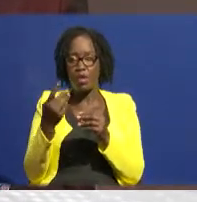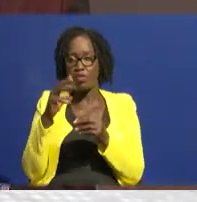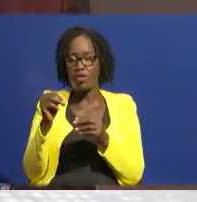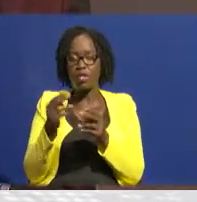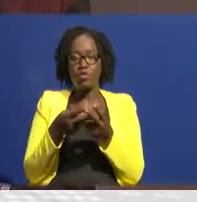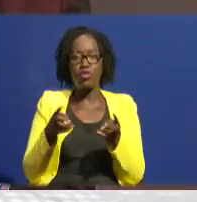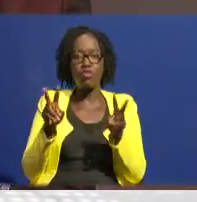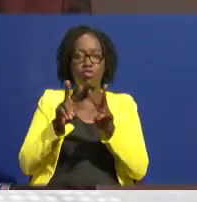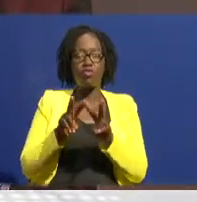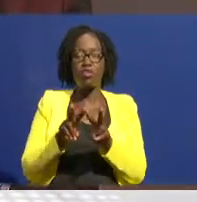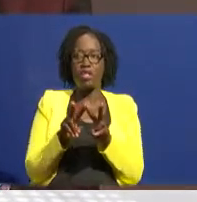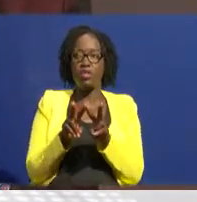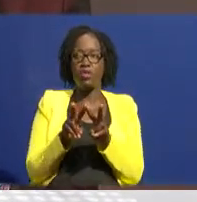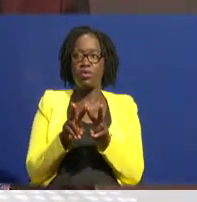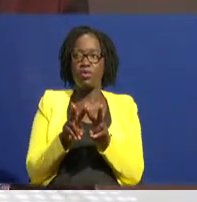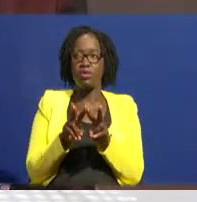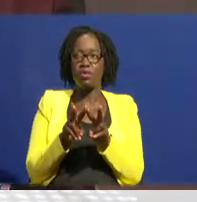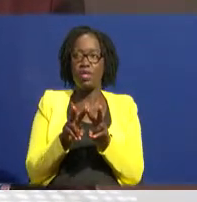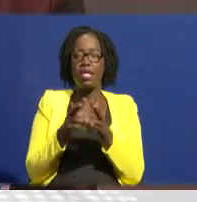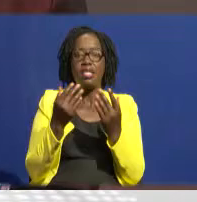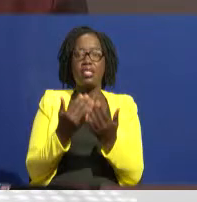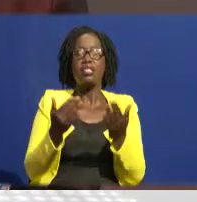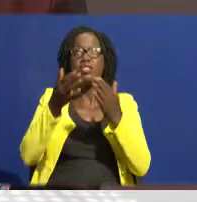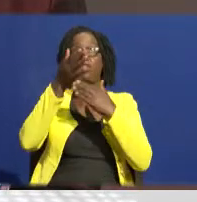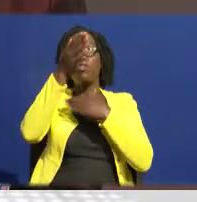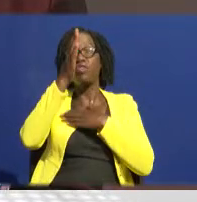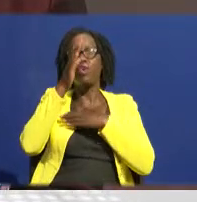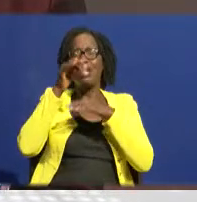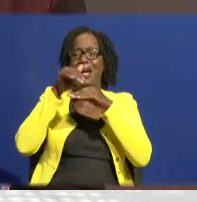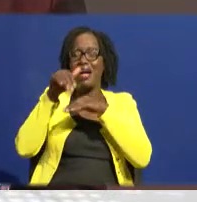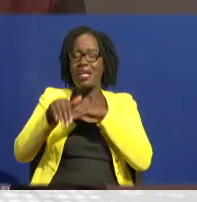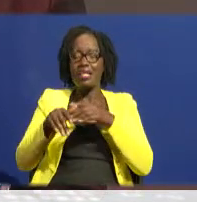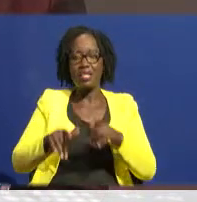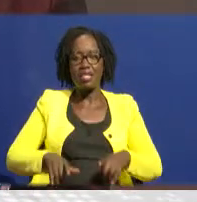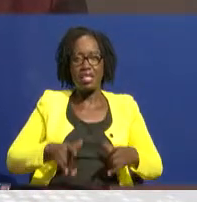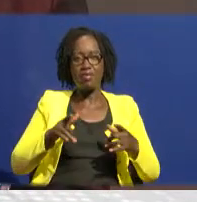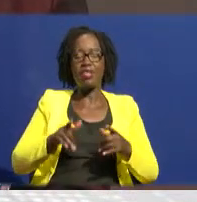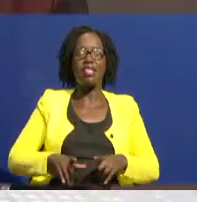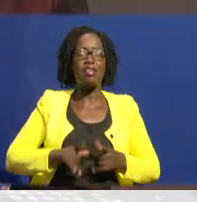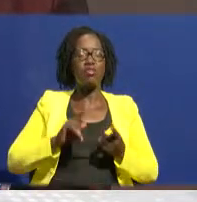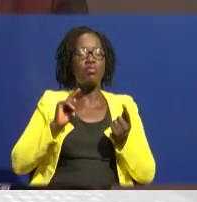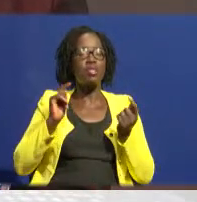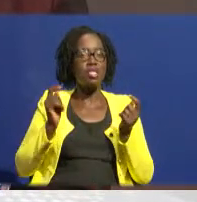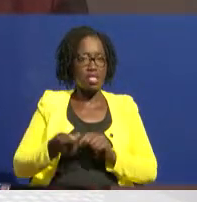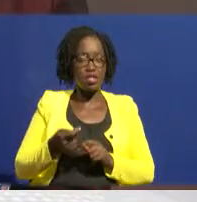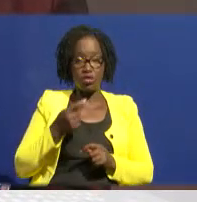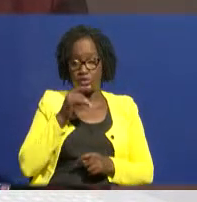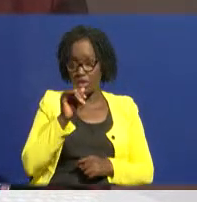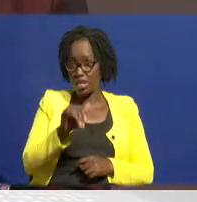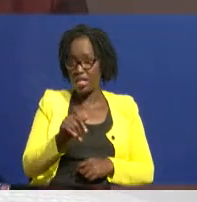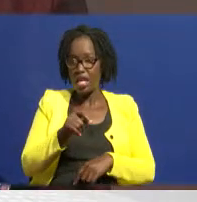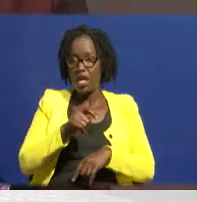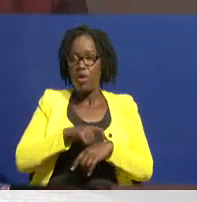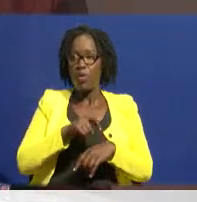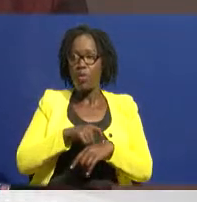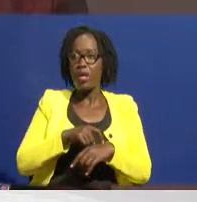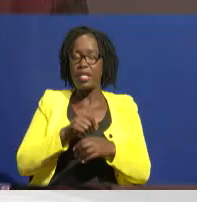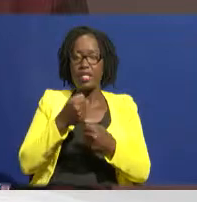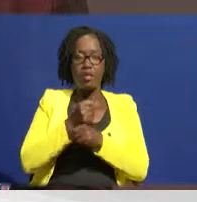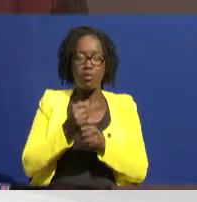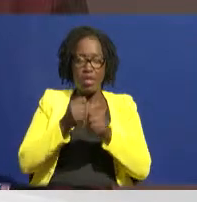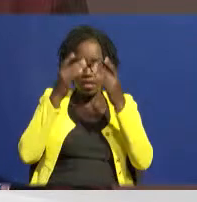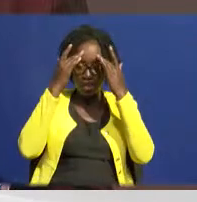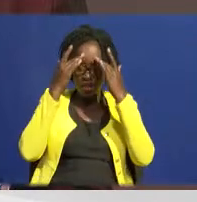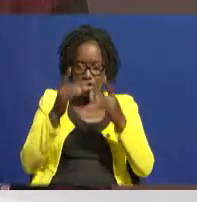to value the things of God early, and also their lives to be shaped, so that when they come to make the